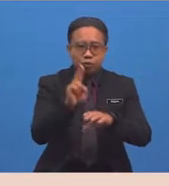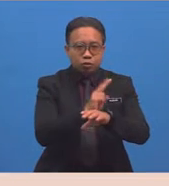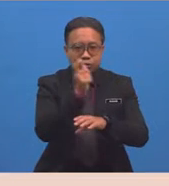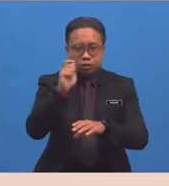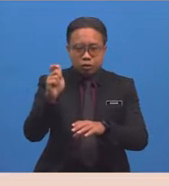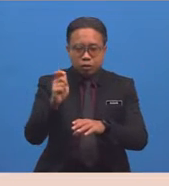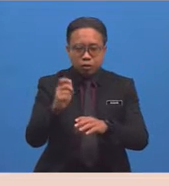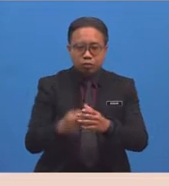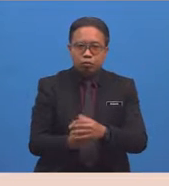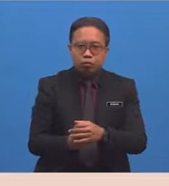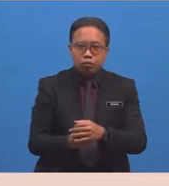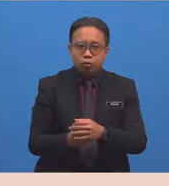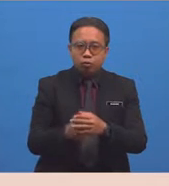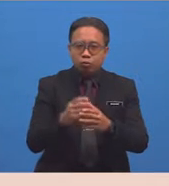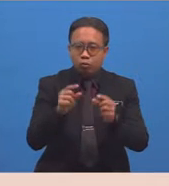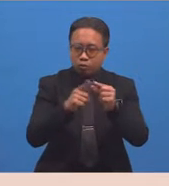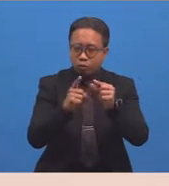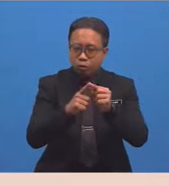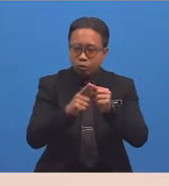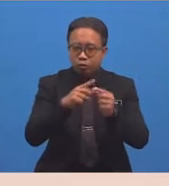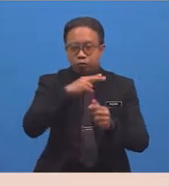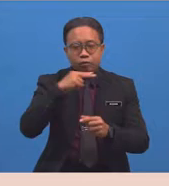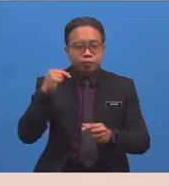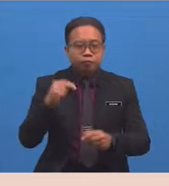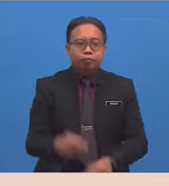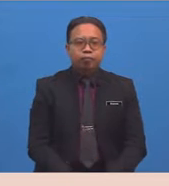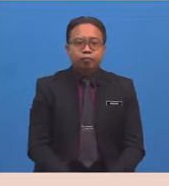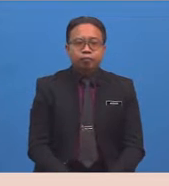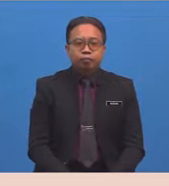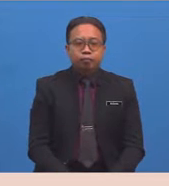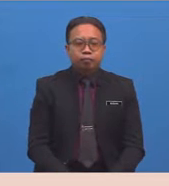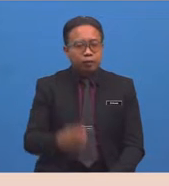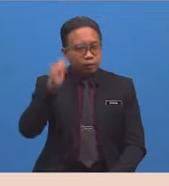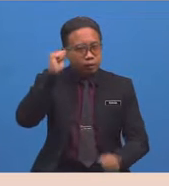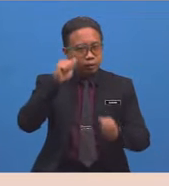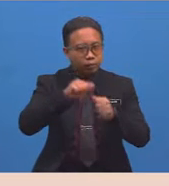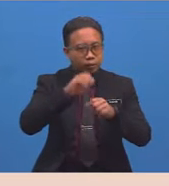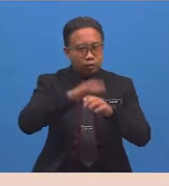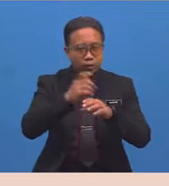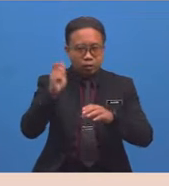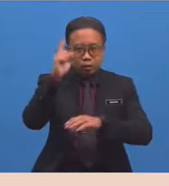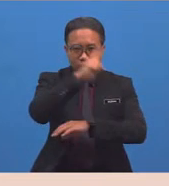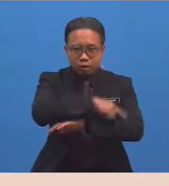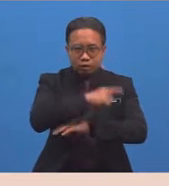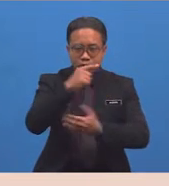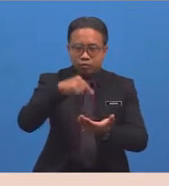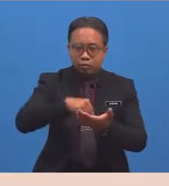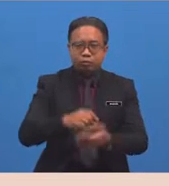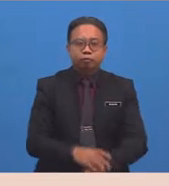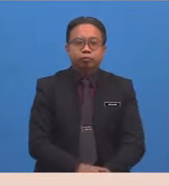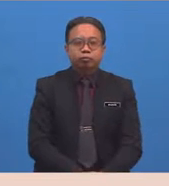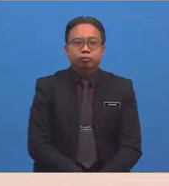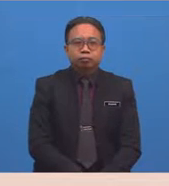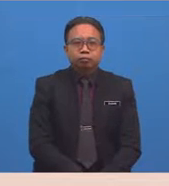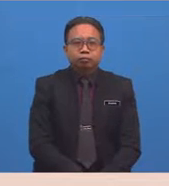verb. So, boys and girls, it seems pretty easy, right? Something that you could remember on a day-to-day basis.